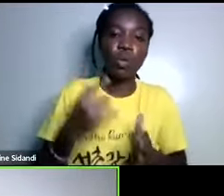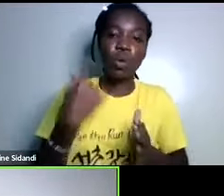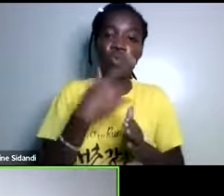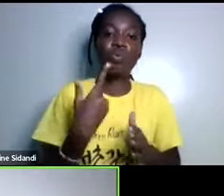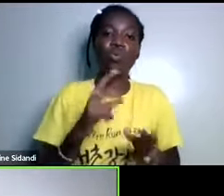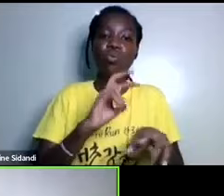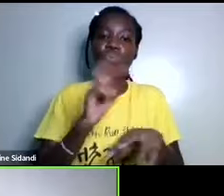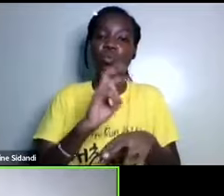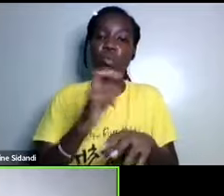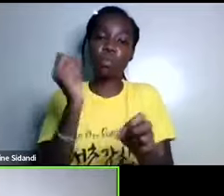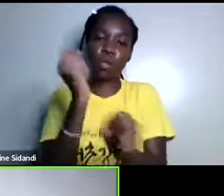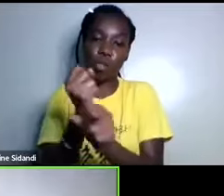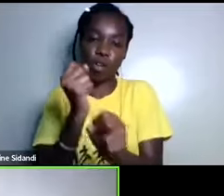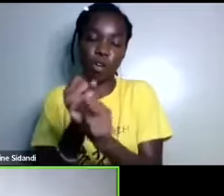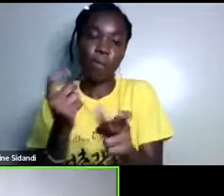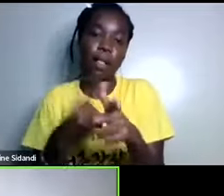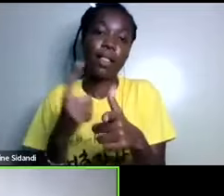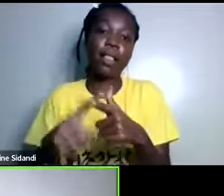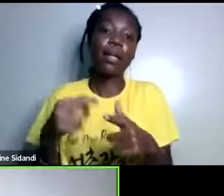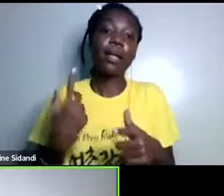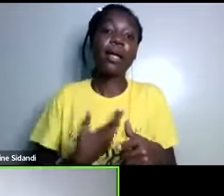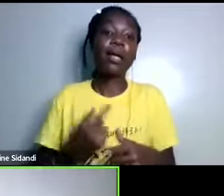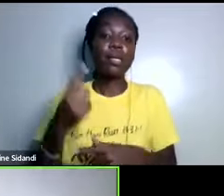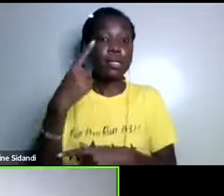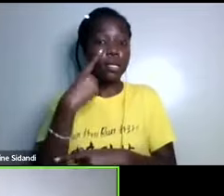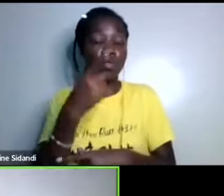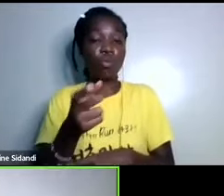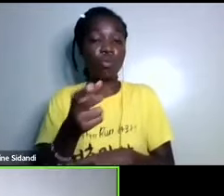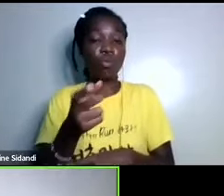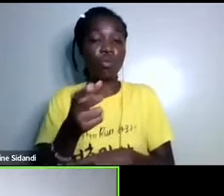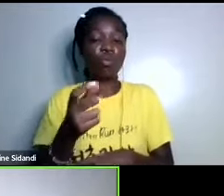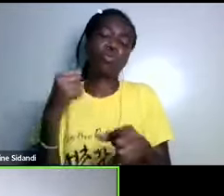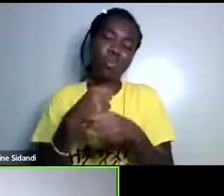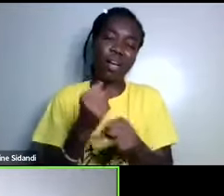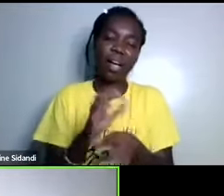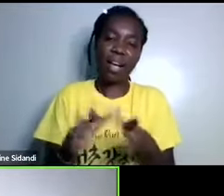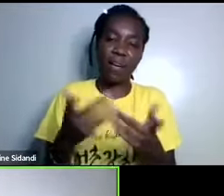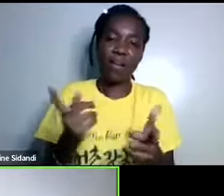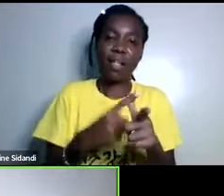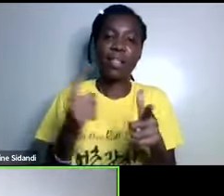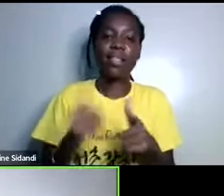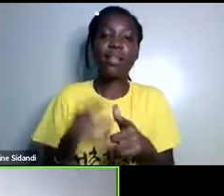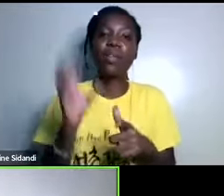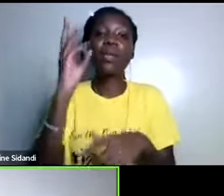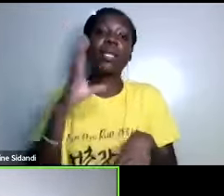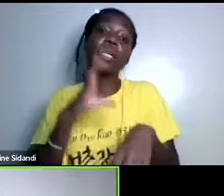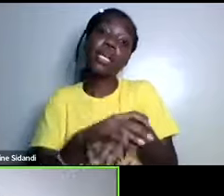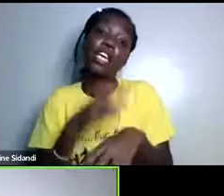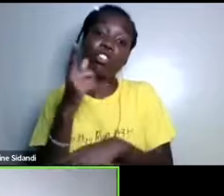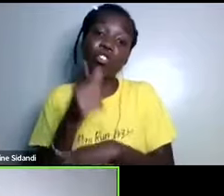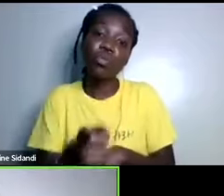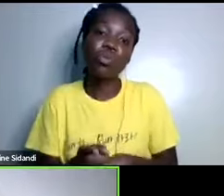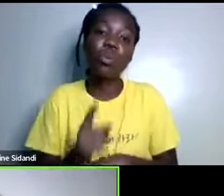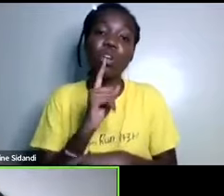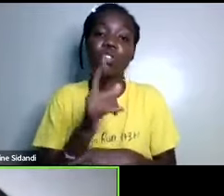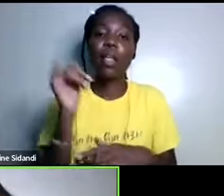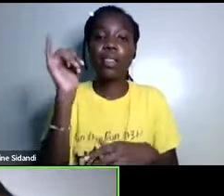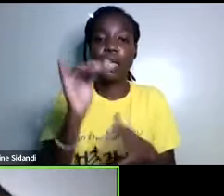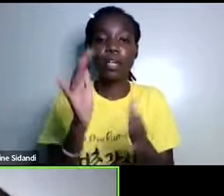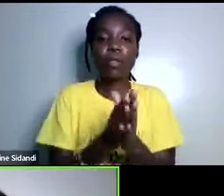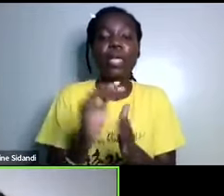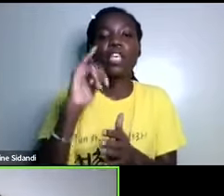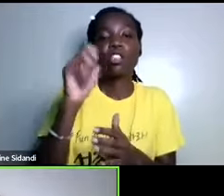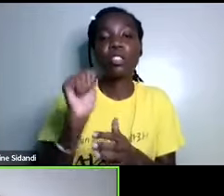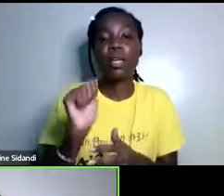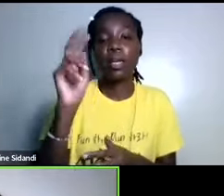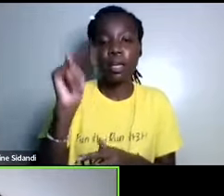you can optimize your LinkedIn so that headhunters can get a hold of you. And of course, that is with Jane Mutisia. So we shall see